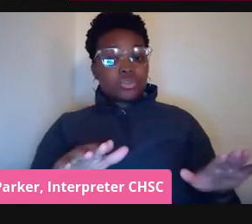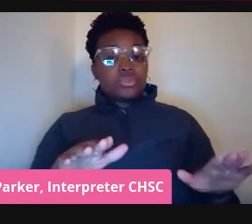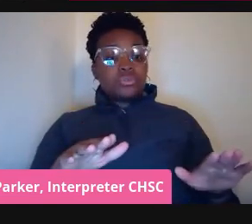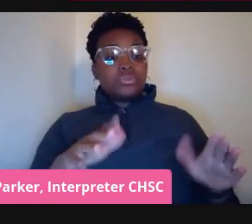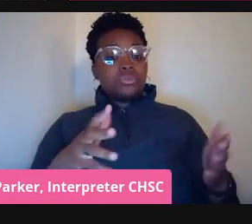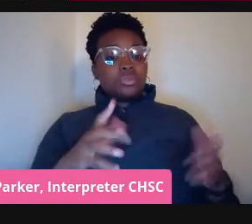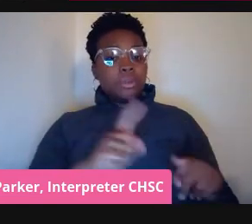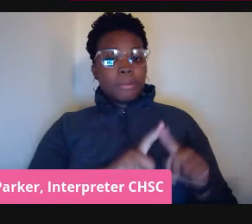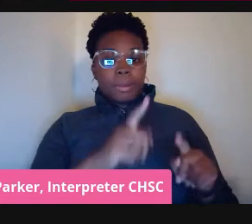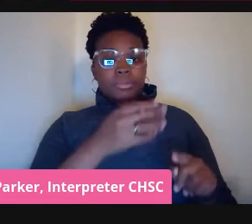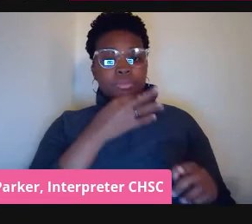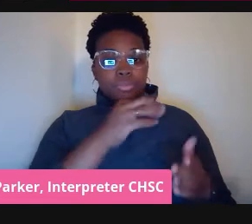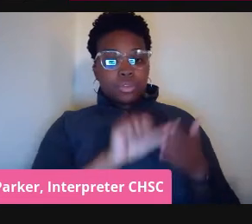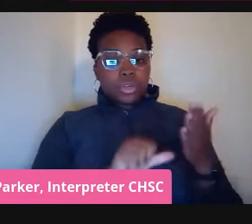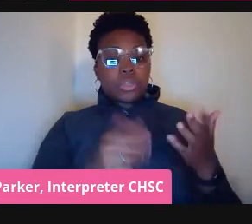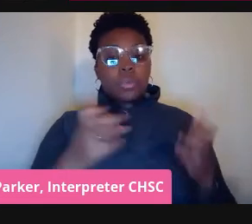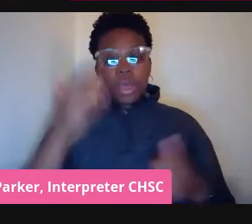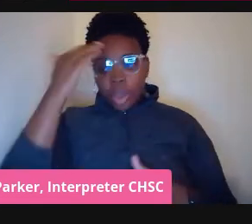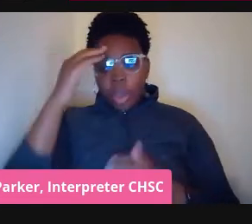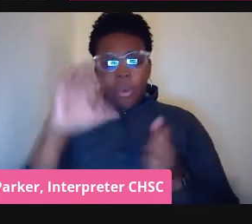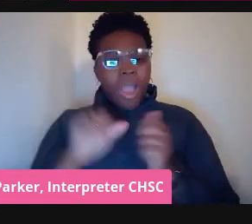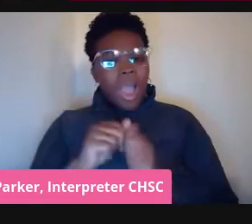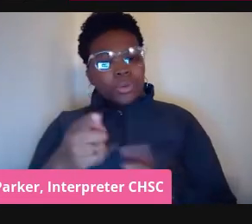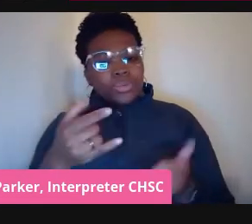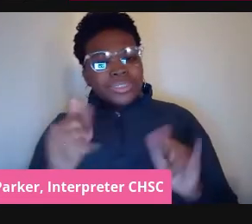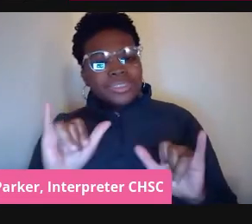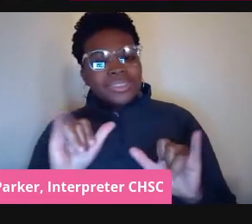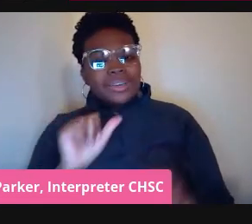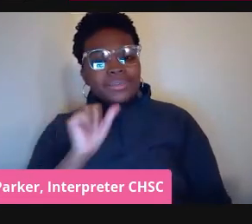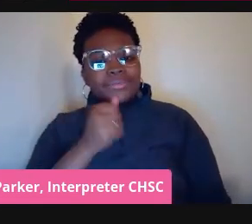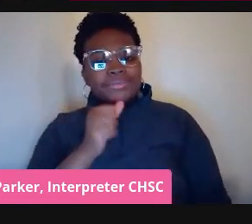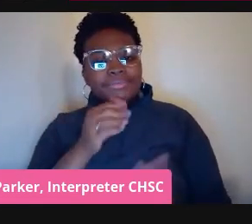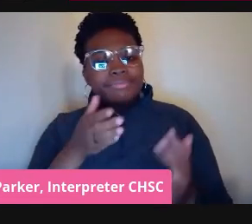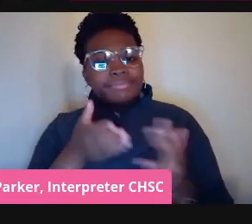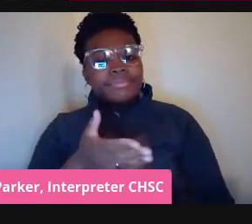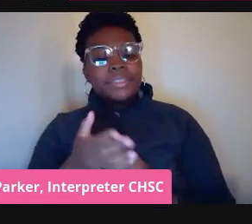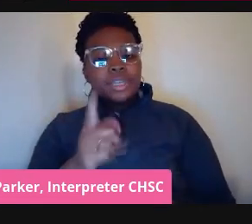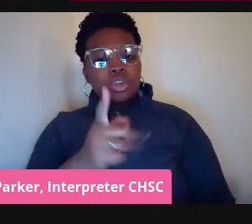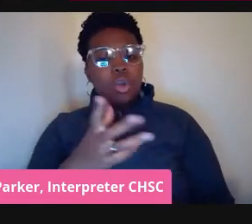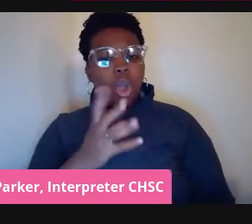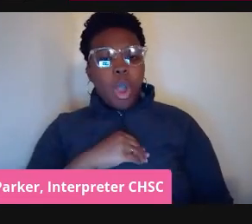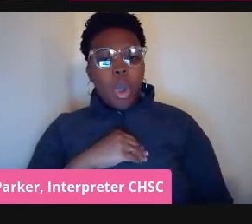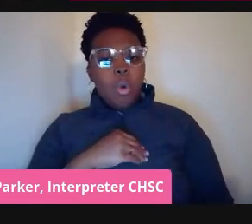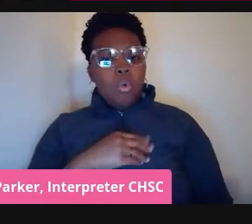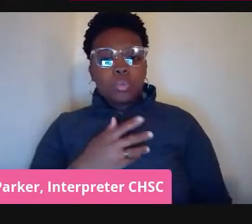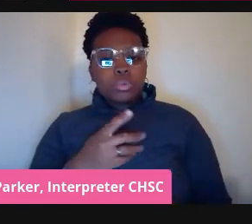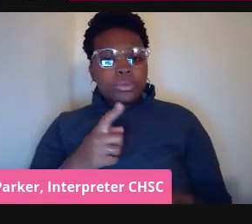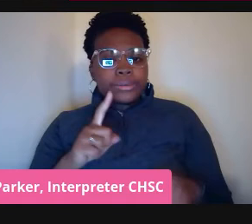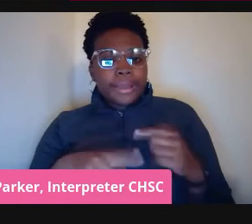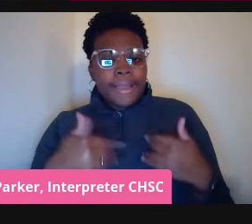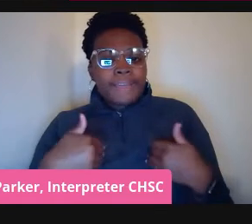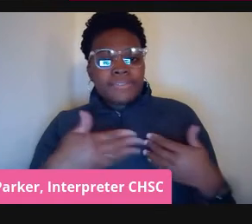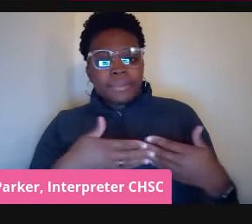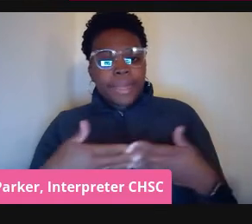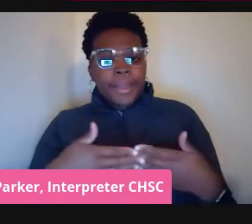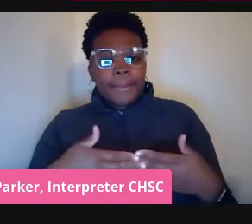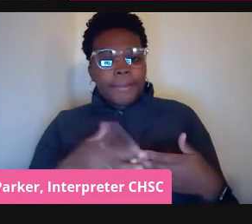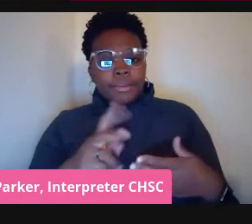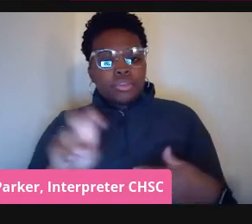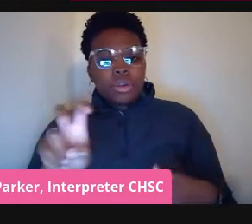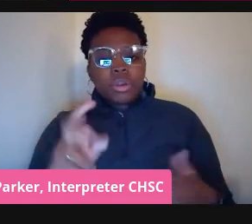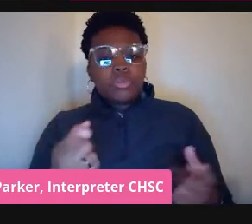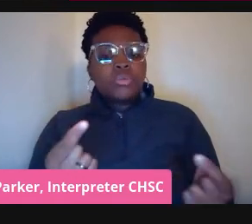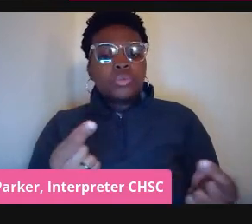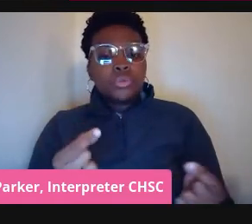surviving, how I'm still pushing forward in my own fertility journey. There's always someone that's going to be there that wants